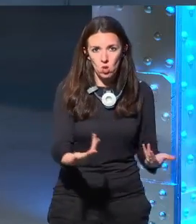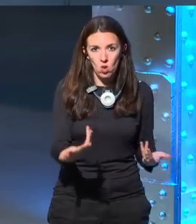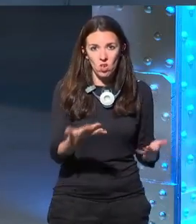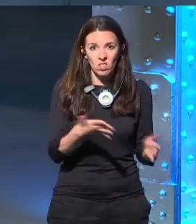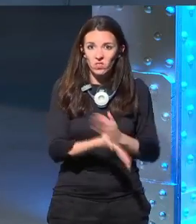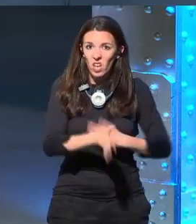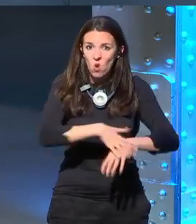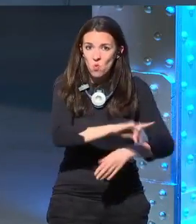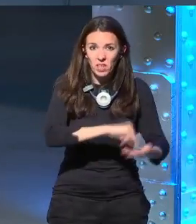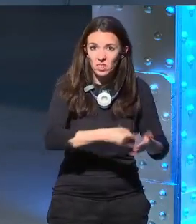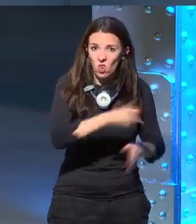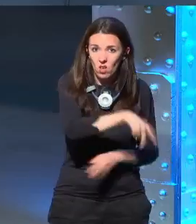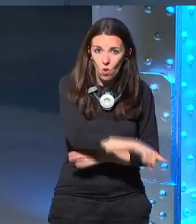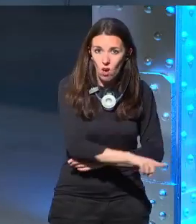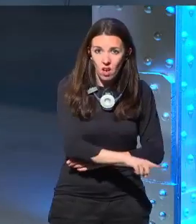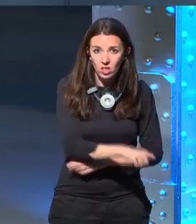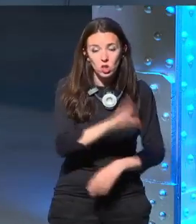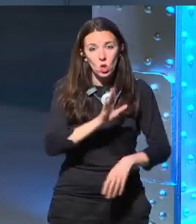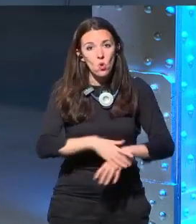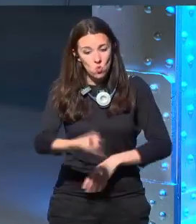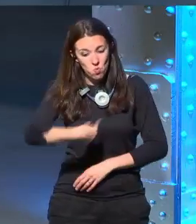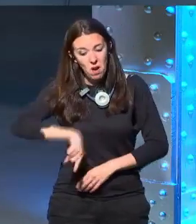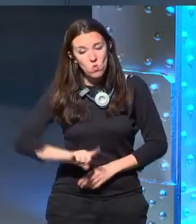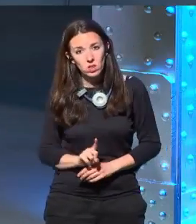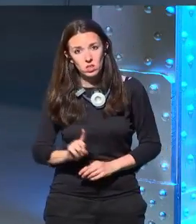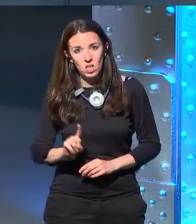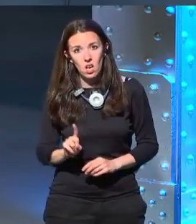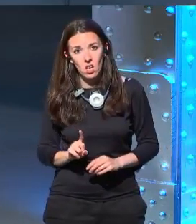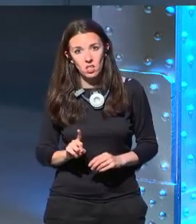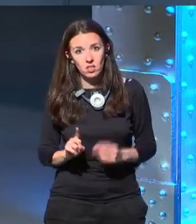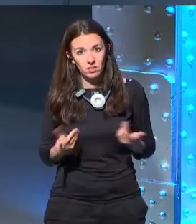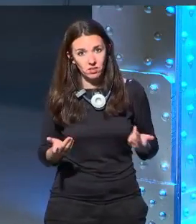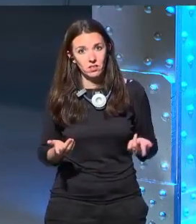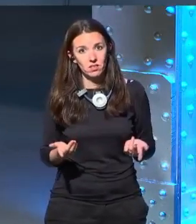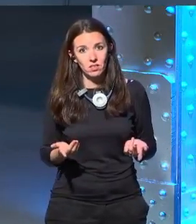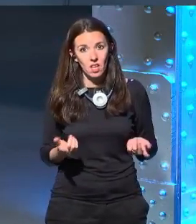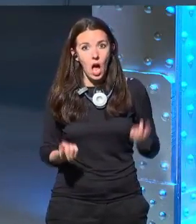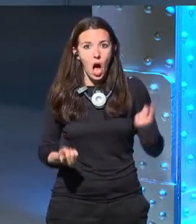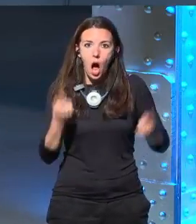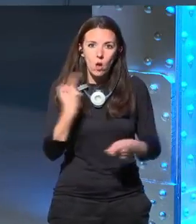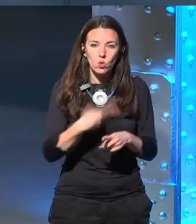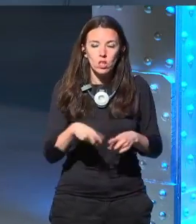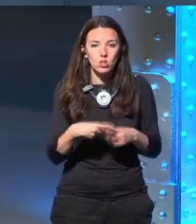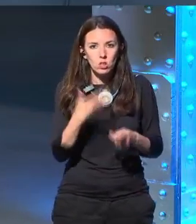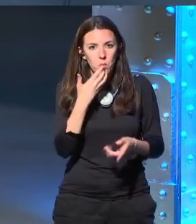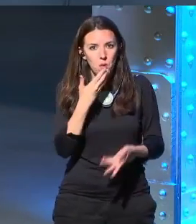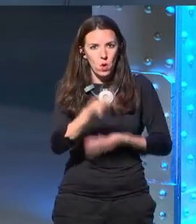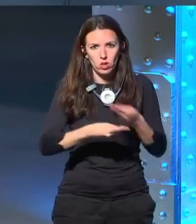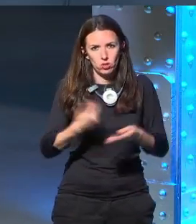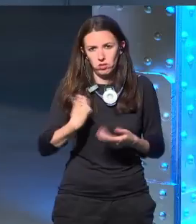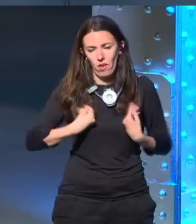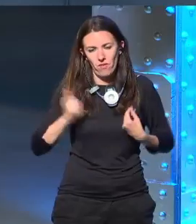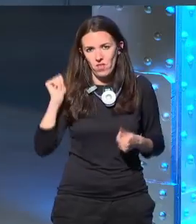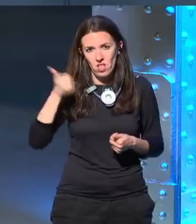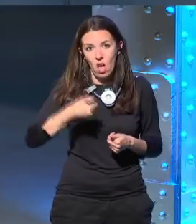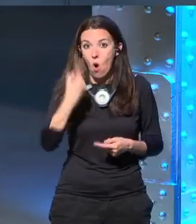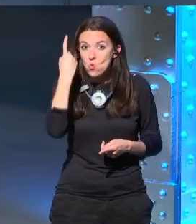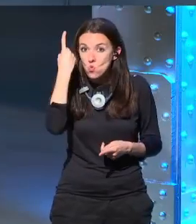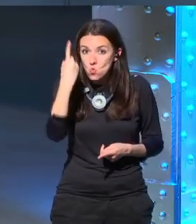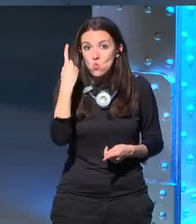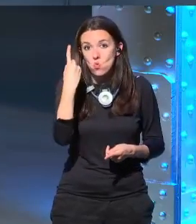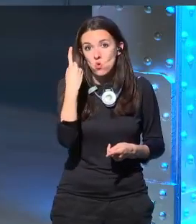technology. That's our fault. There are a few things I've done in life. One is,